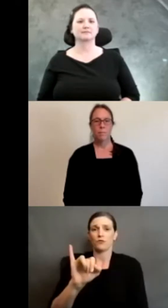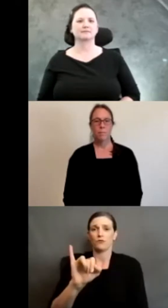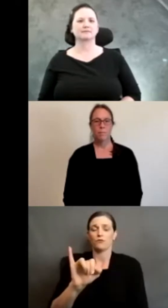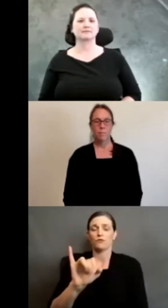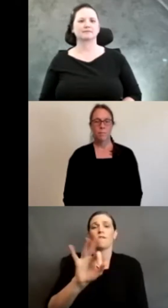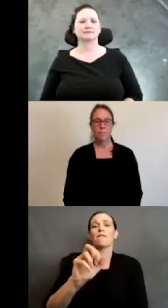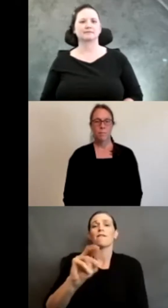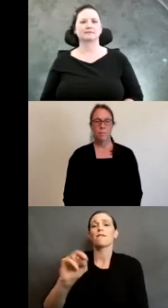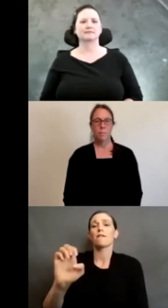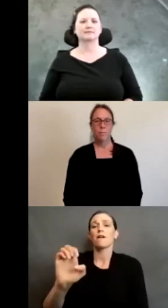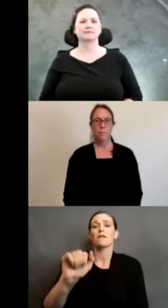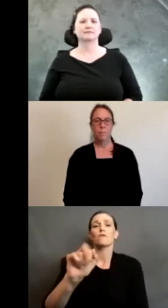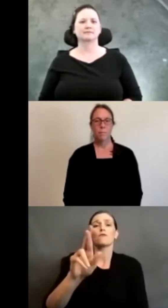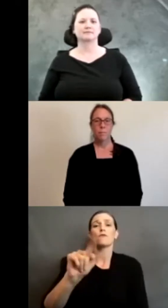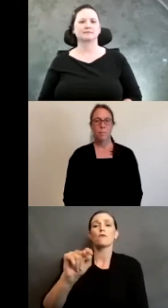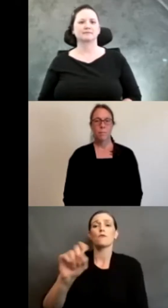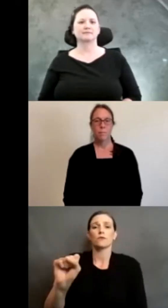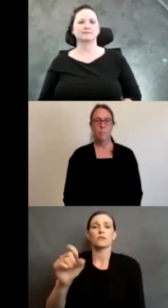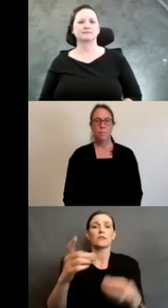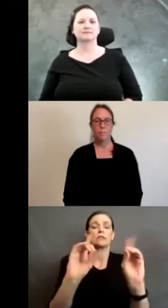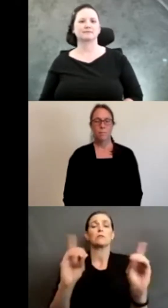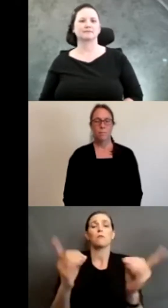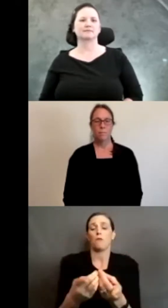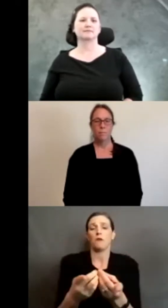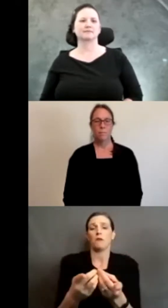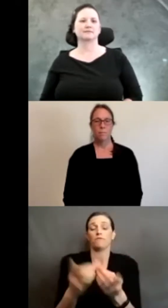Department, presents.